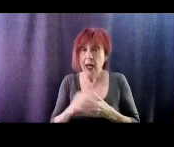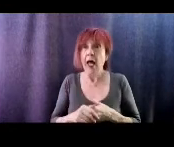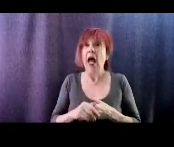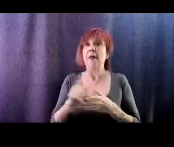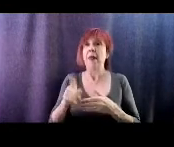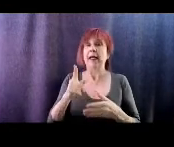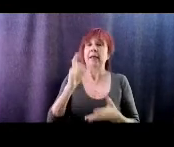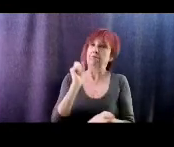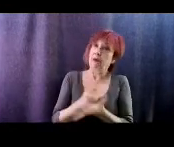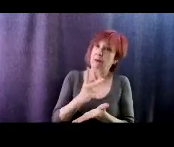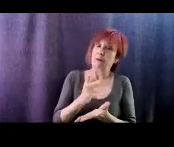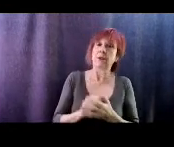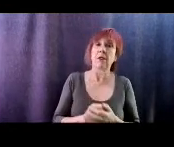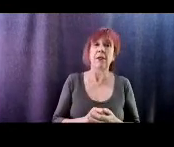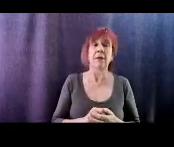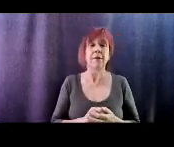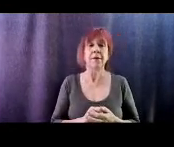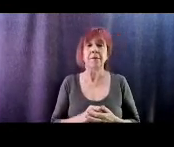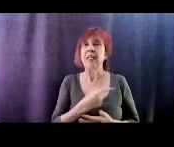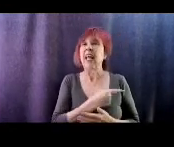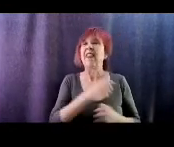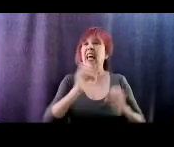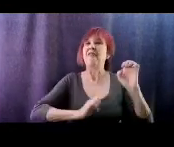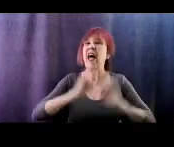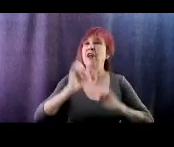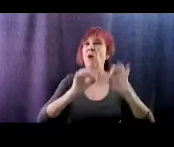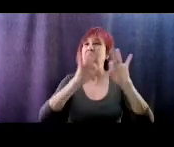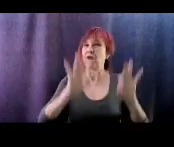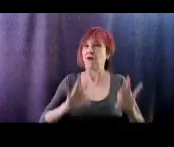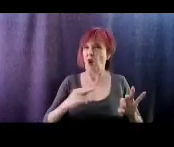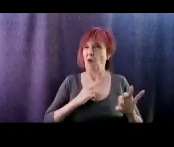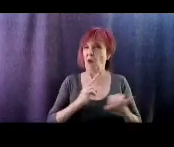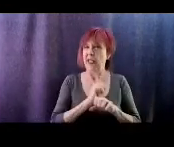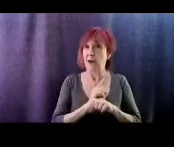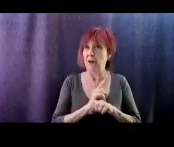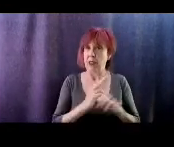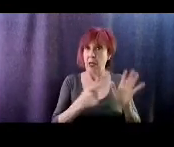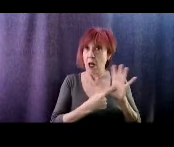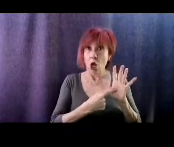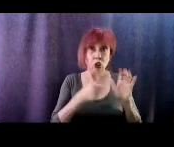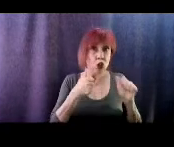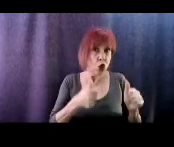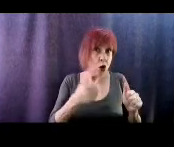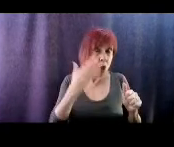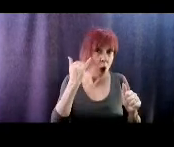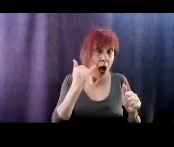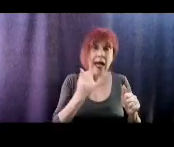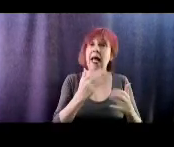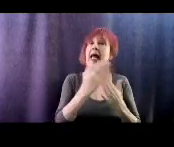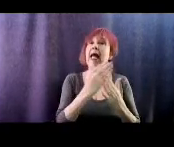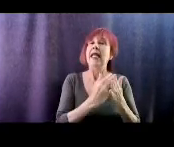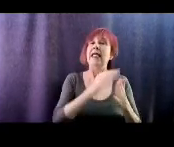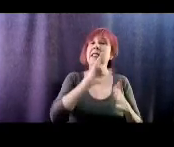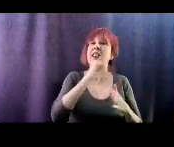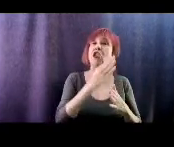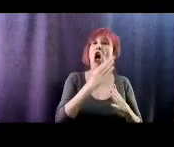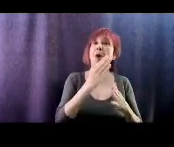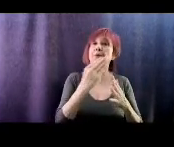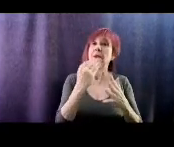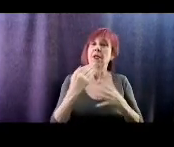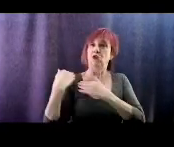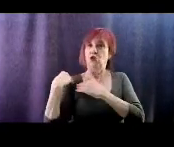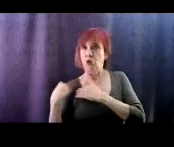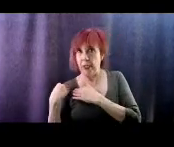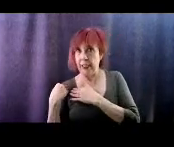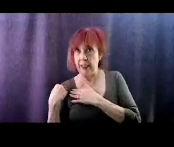This is an evaluation form that we used in Kanawha County. What we like about this form, it lists job duties on the right. It's just a list. It